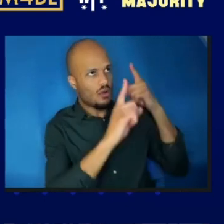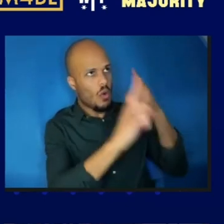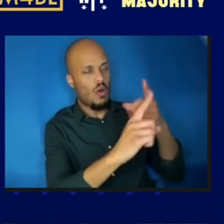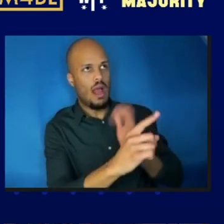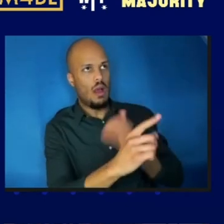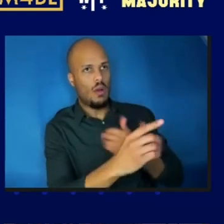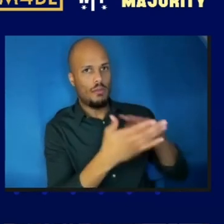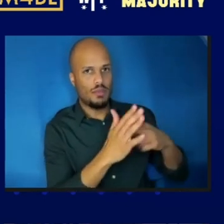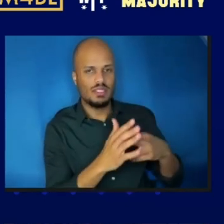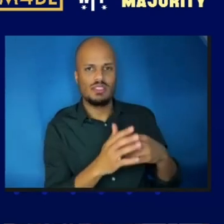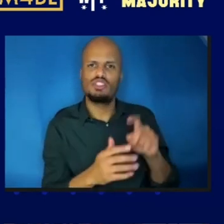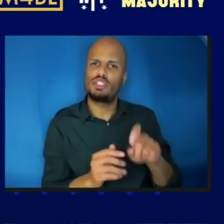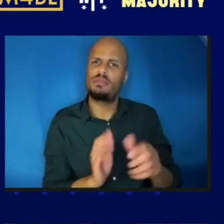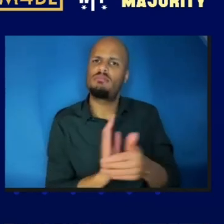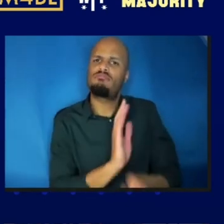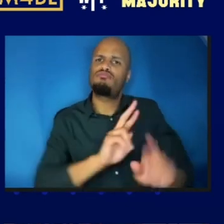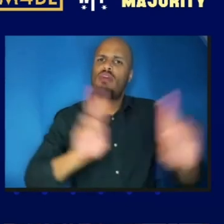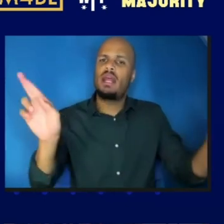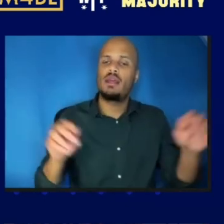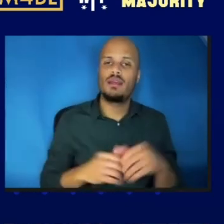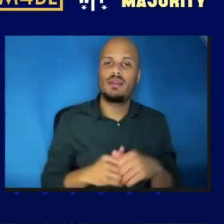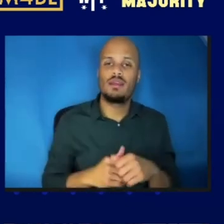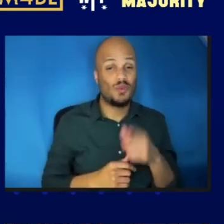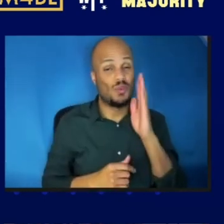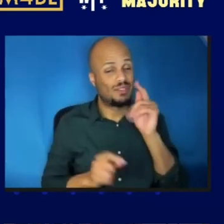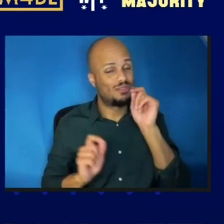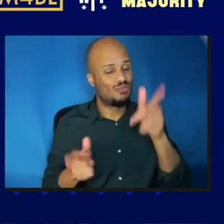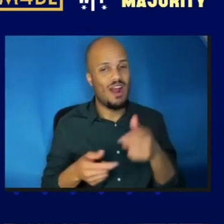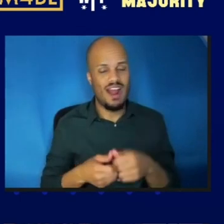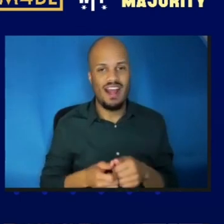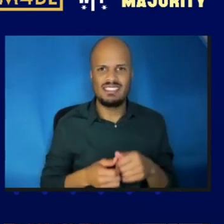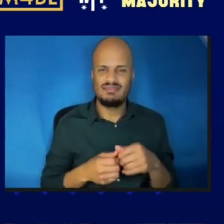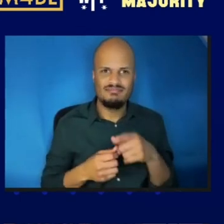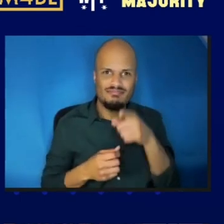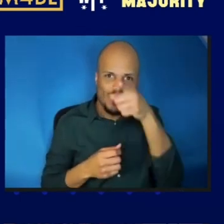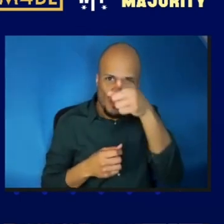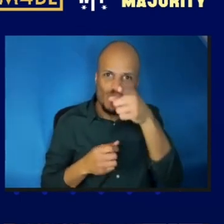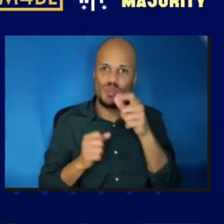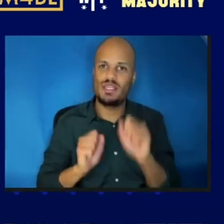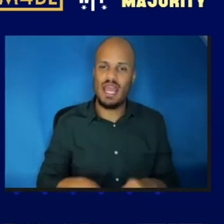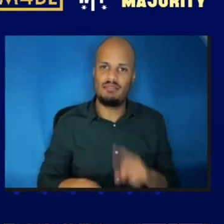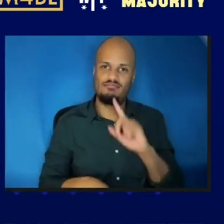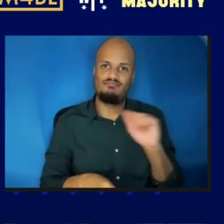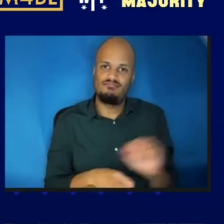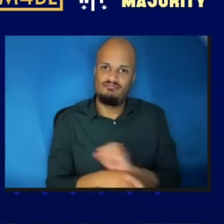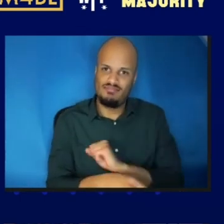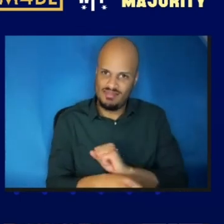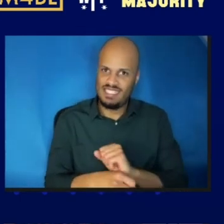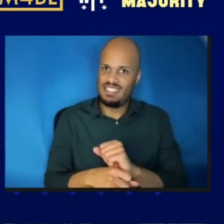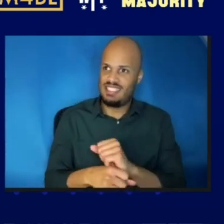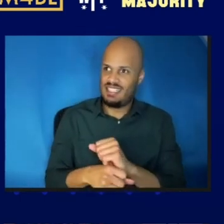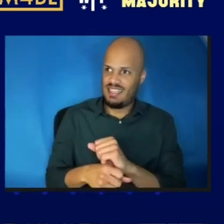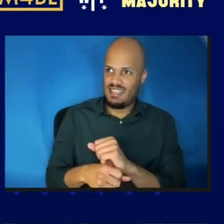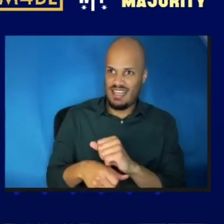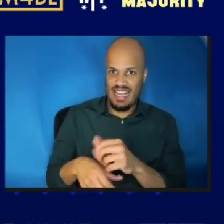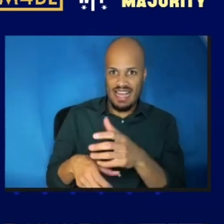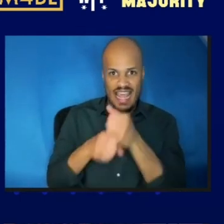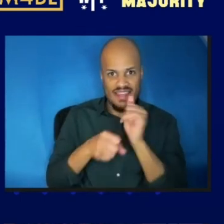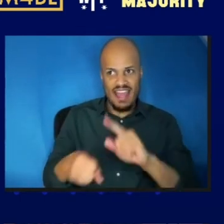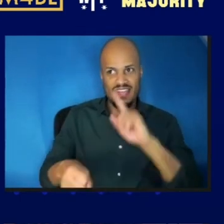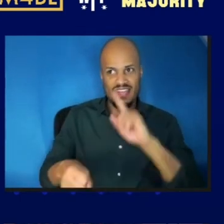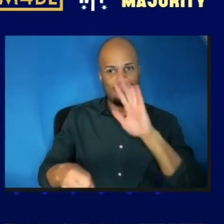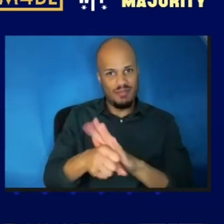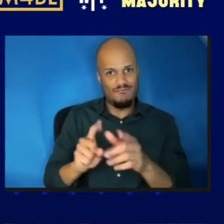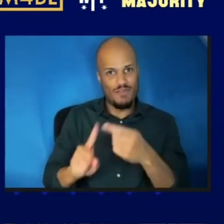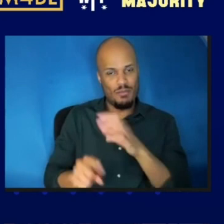organized, because you would be surprised at how you can actually get a hard commitment and key information from your